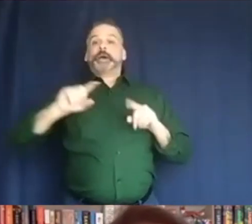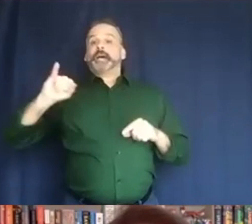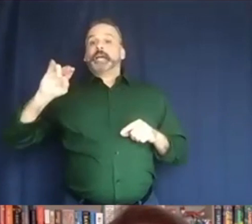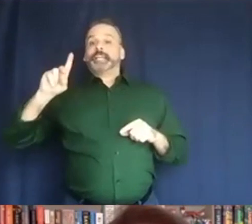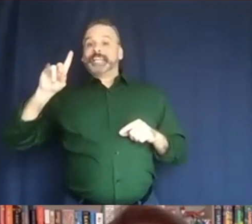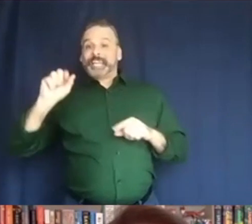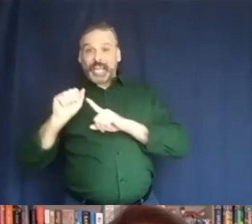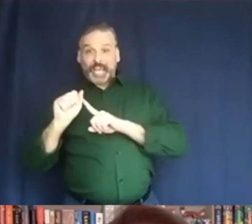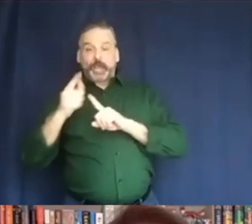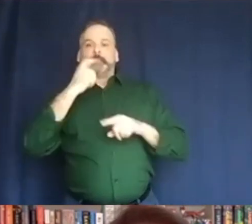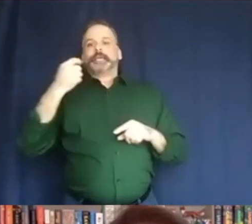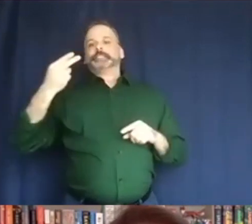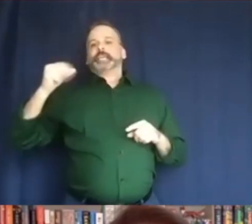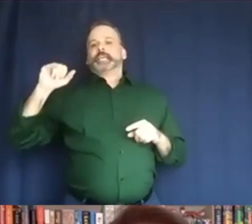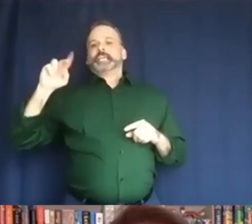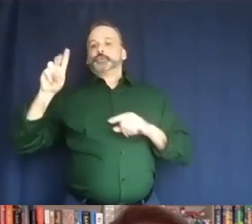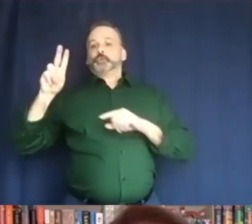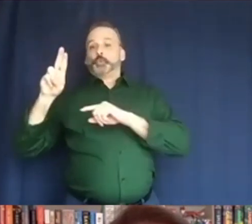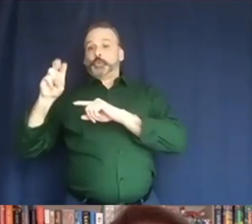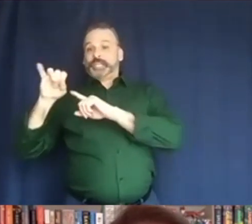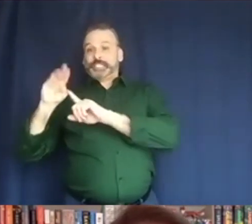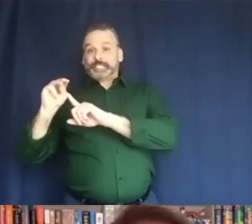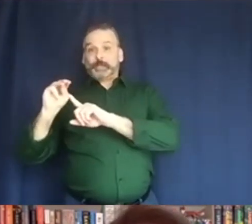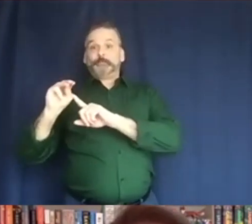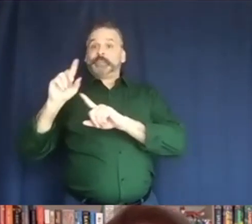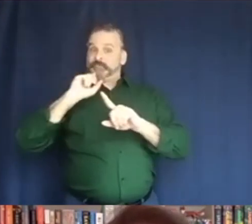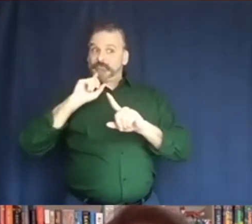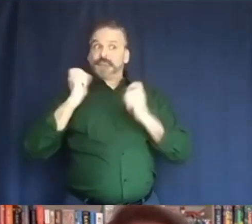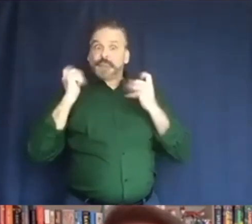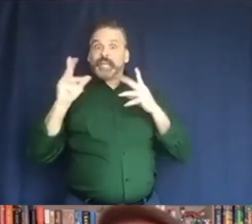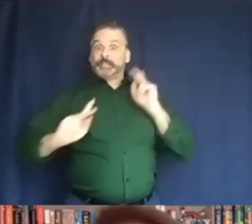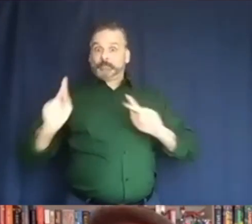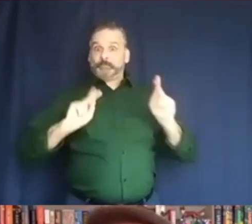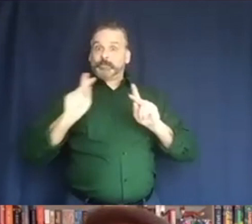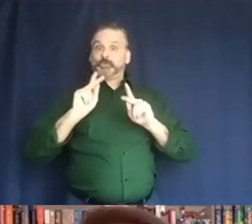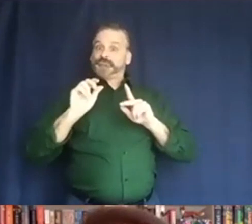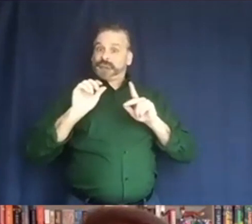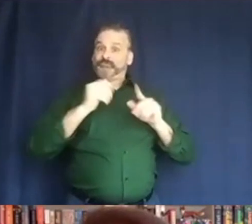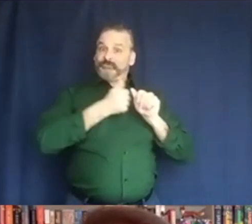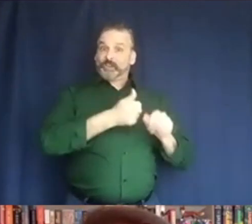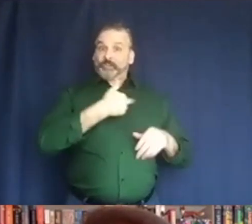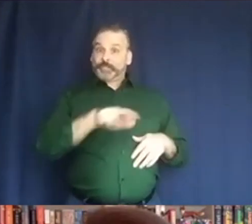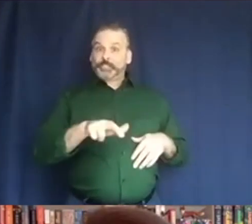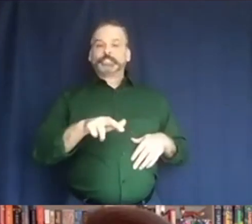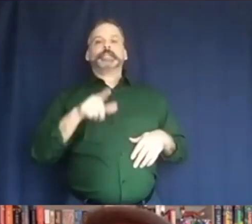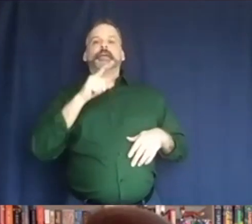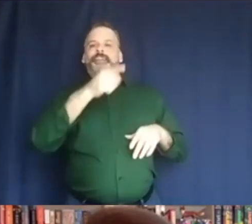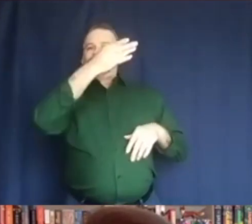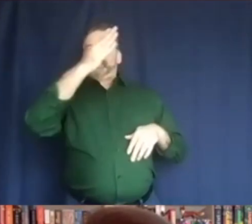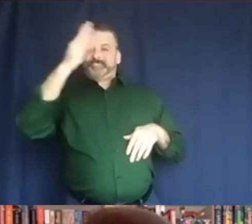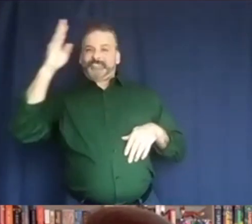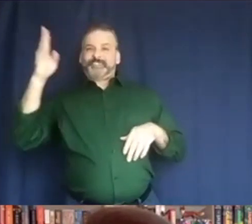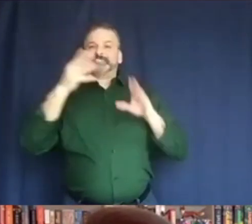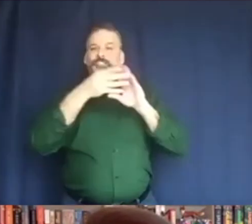because Hinduism is still a very widely practiced religion, the pantheon and the stories that are behind